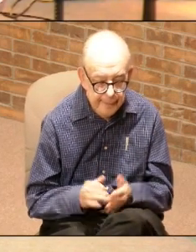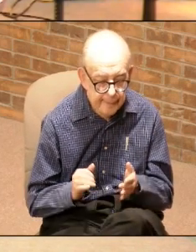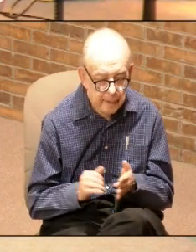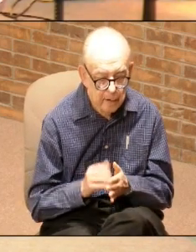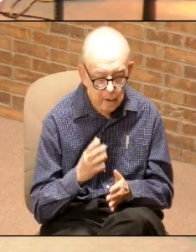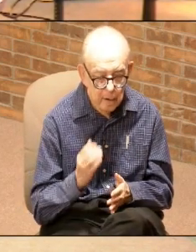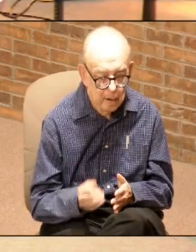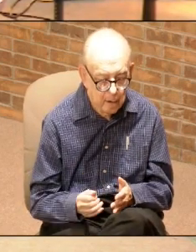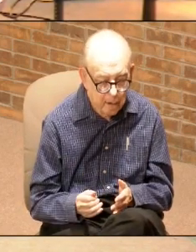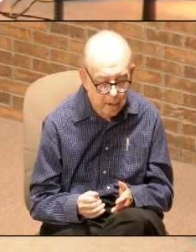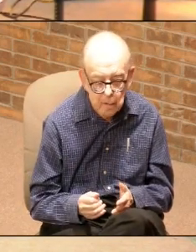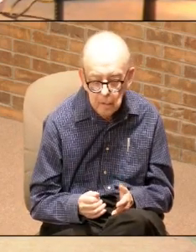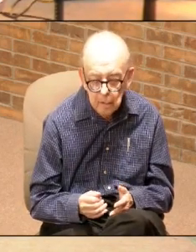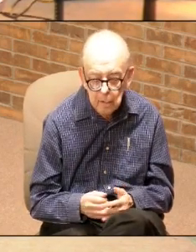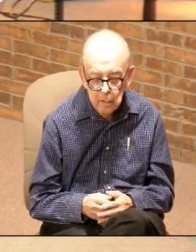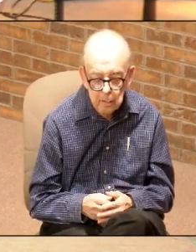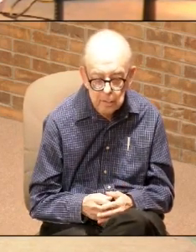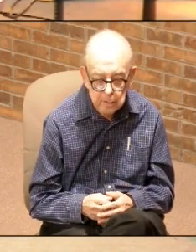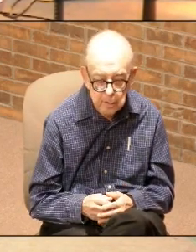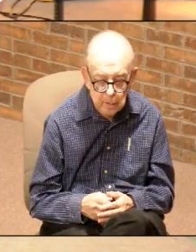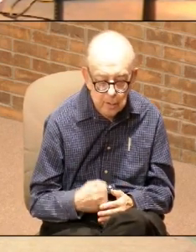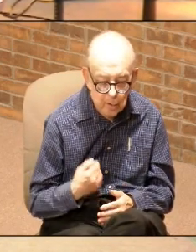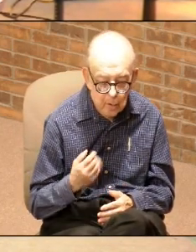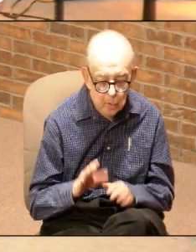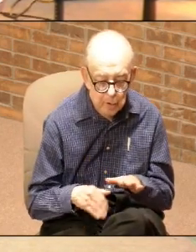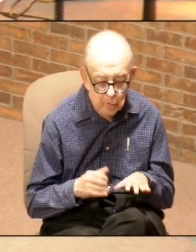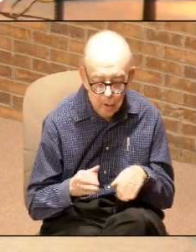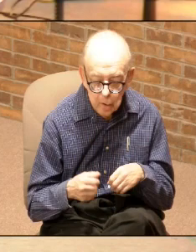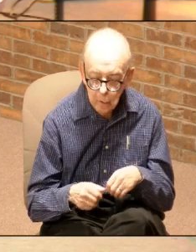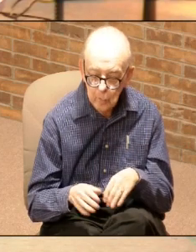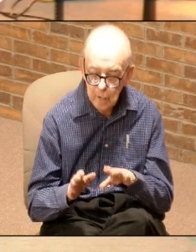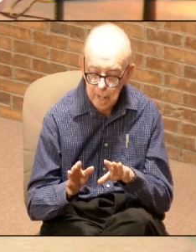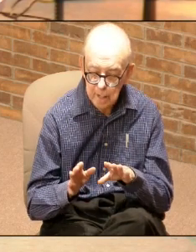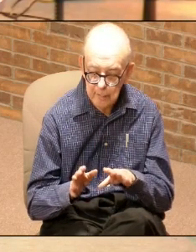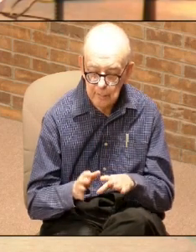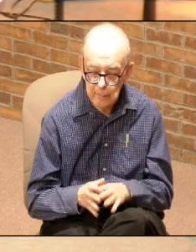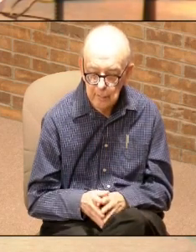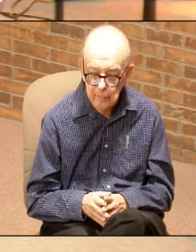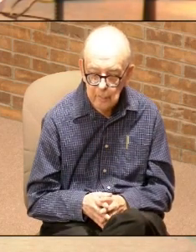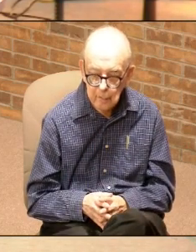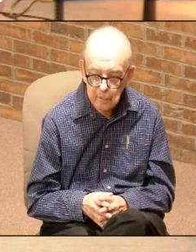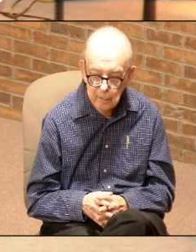That's why we walk away.